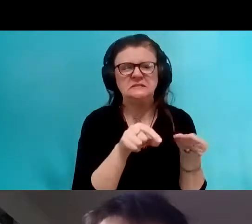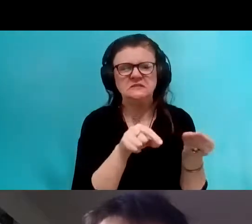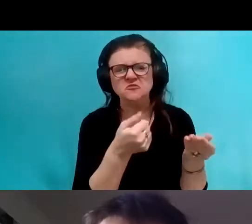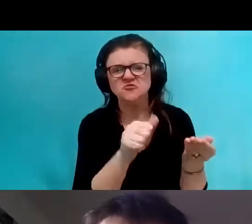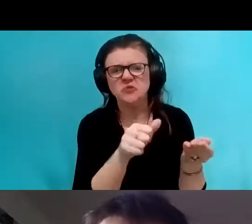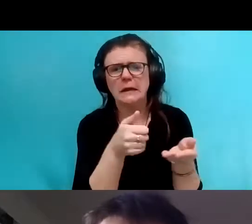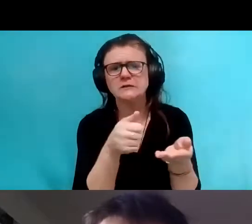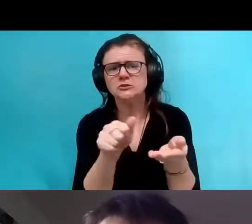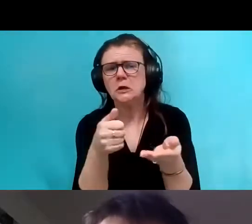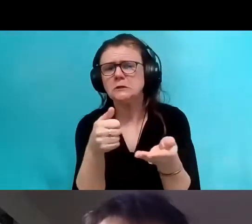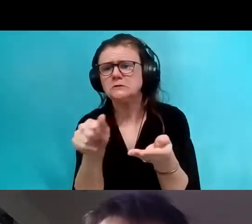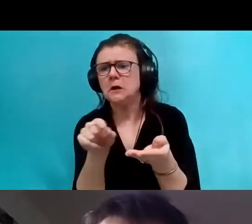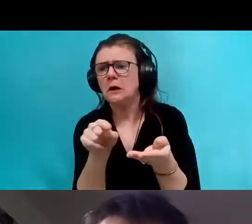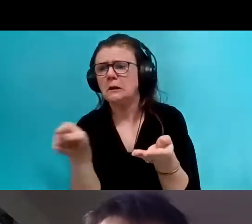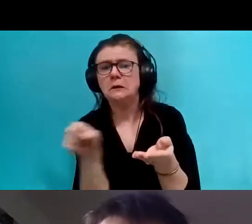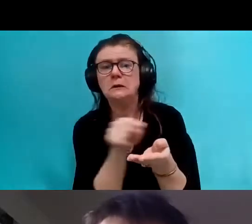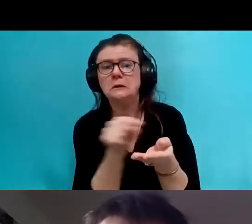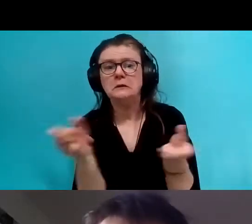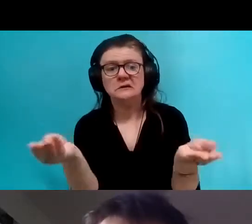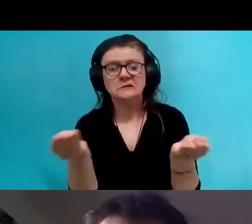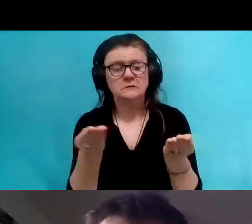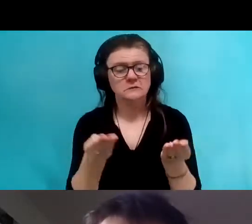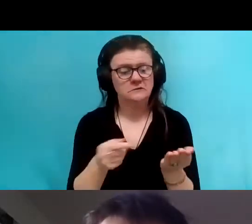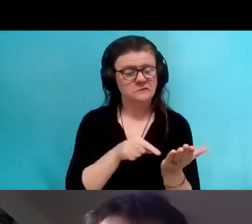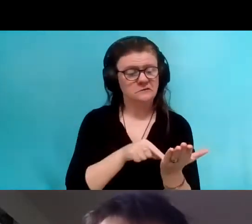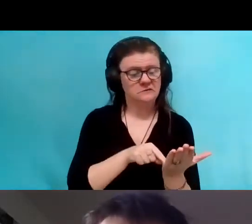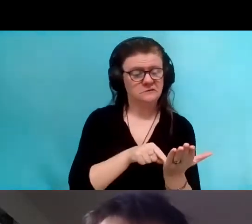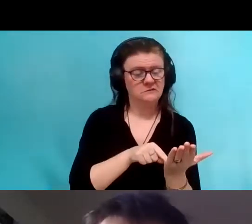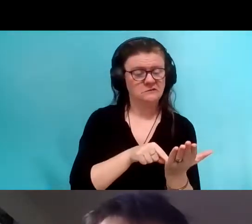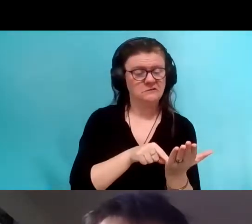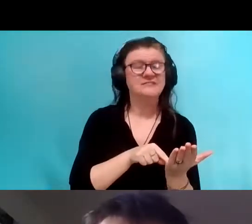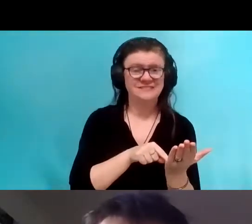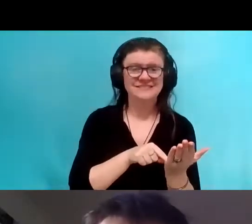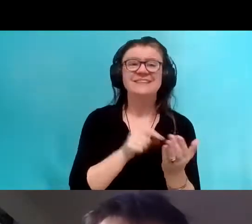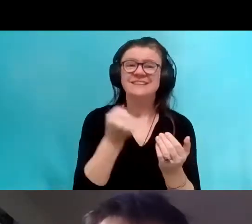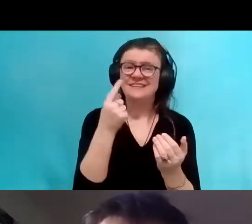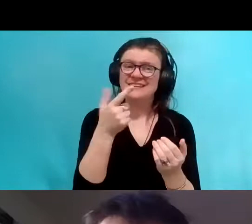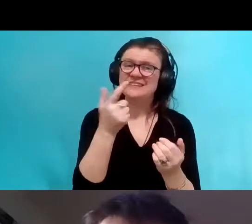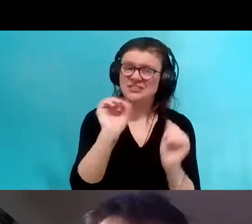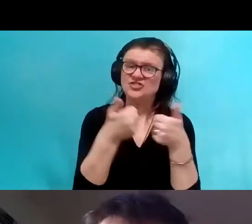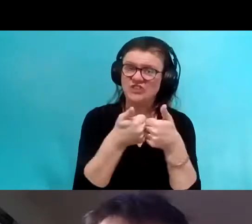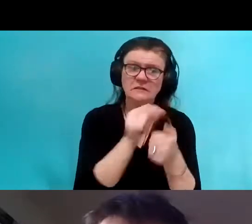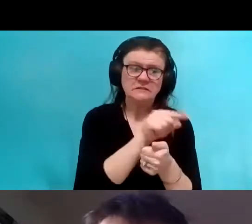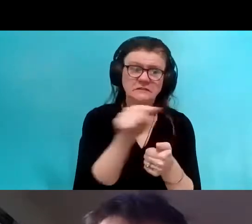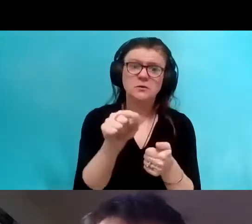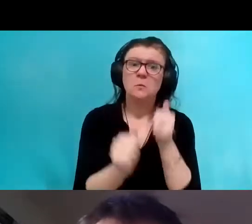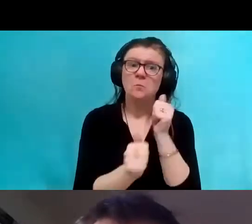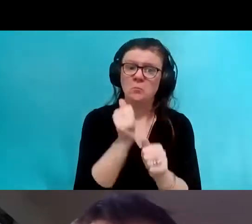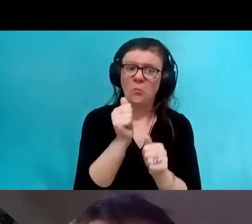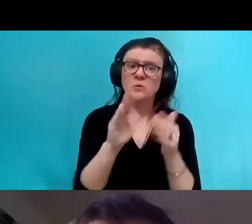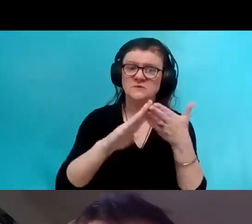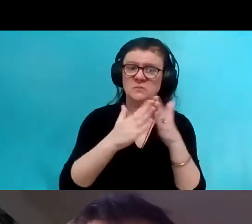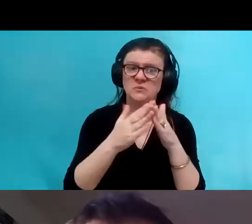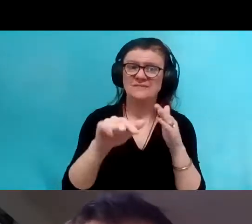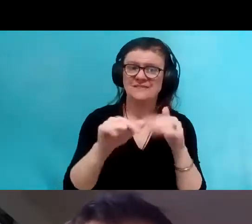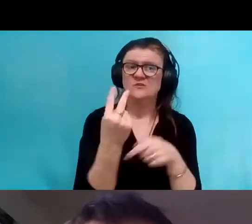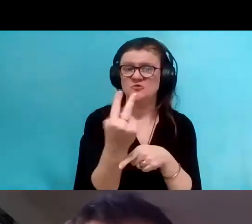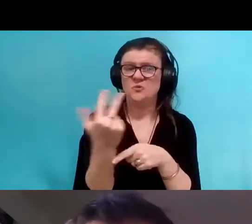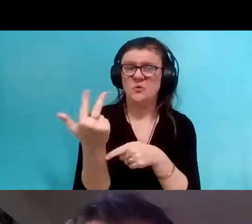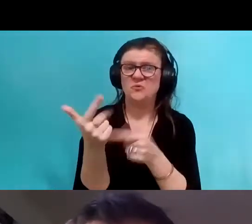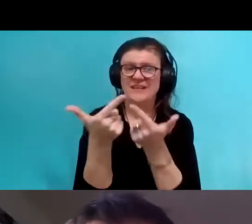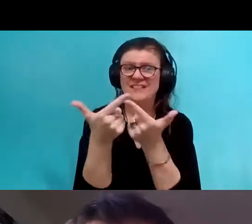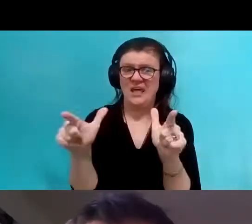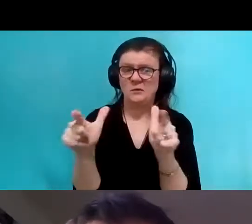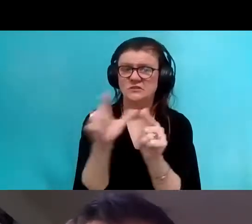And interestingly, in those areas, more than 2 or 3 languages were being spoken, and people were interpreting different